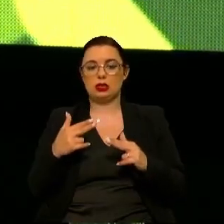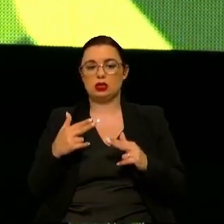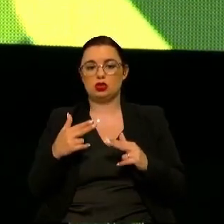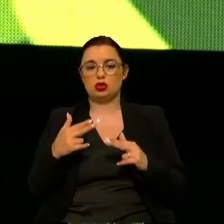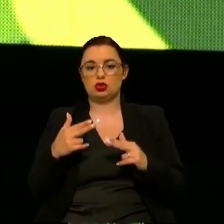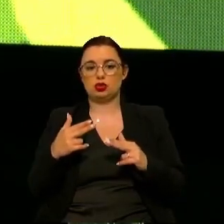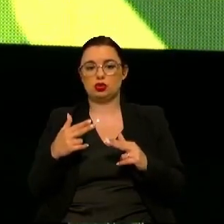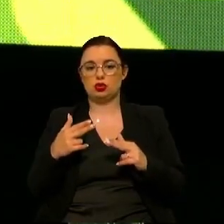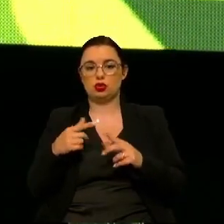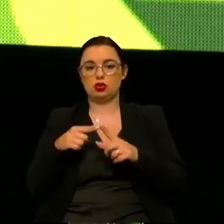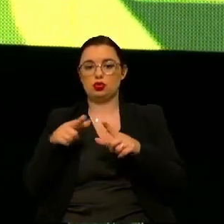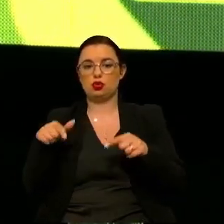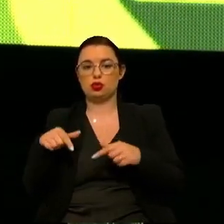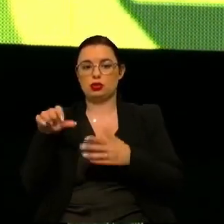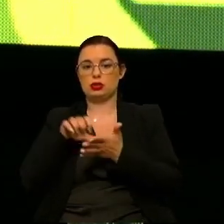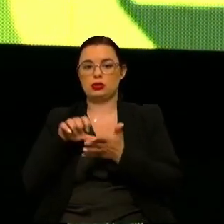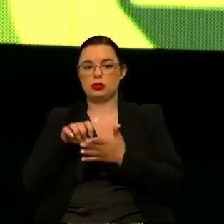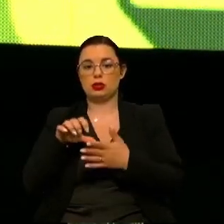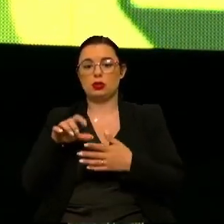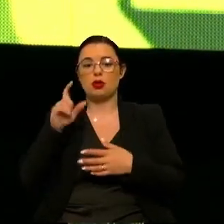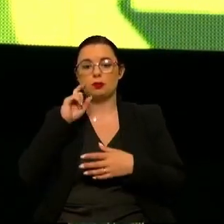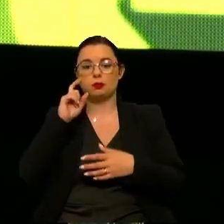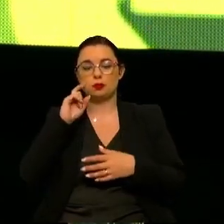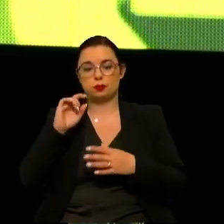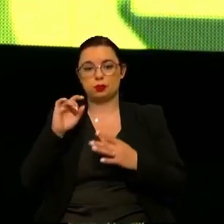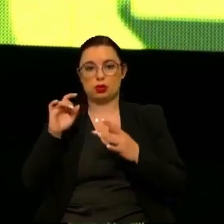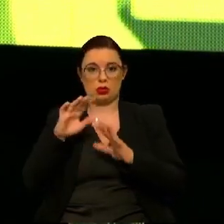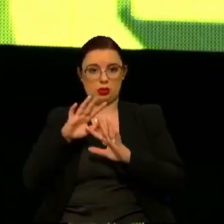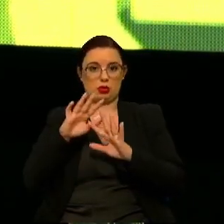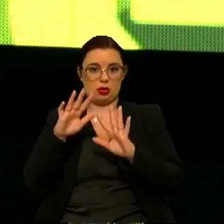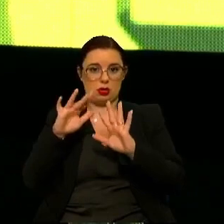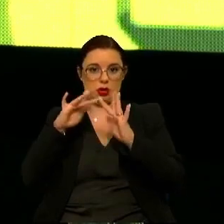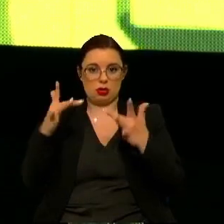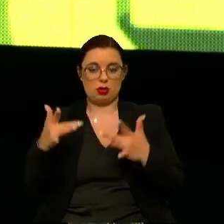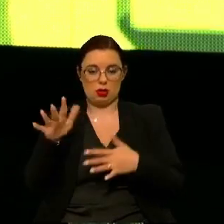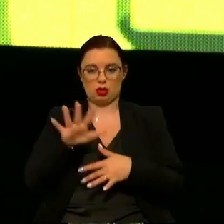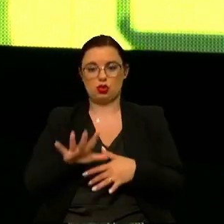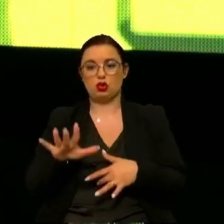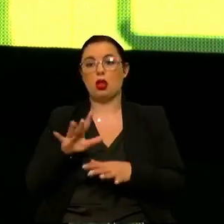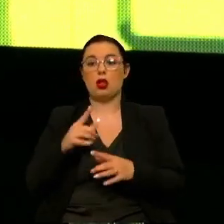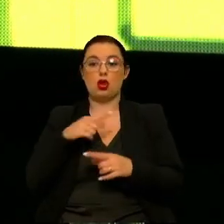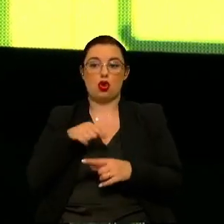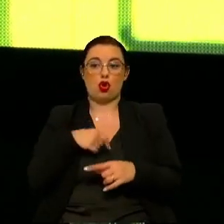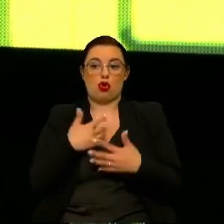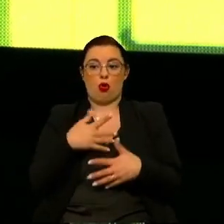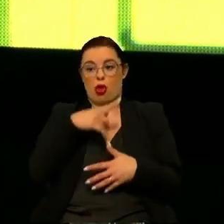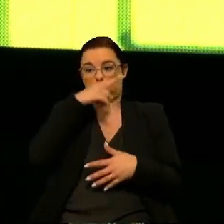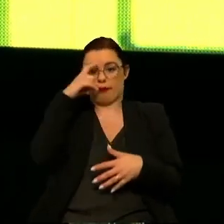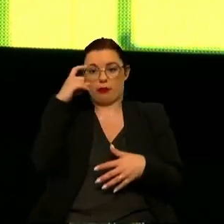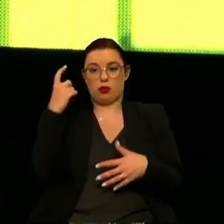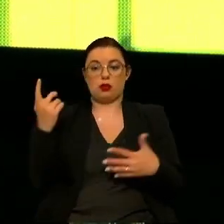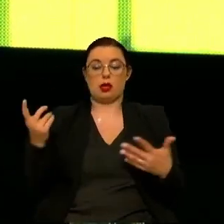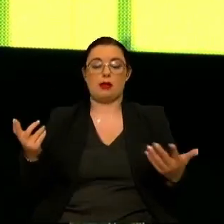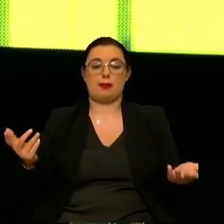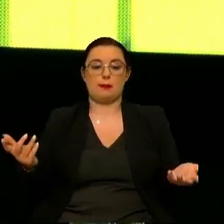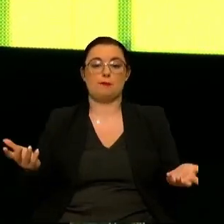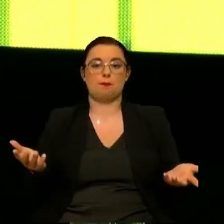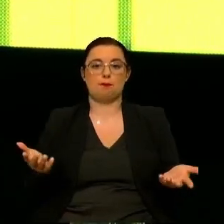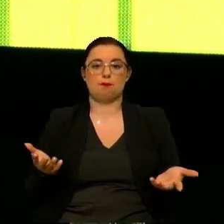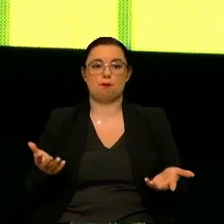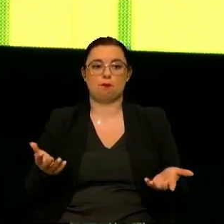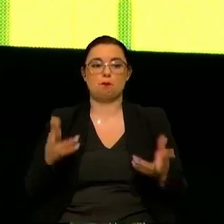for cryptography operators together with the National Cybersecurity Center. Today, we